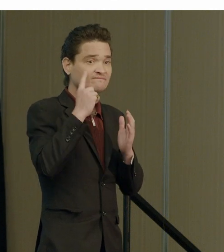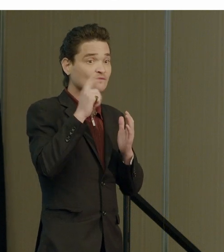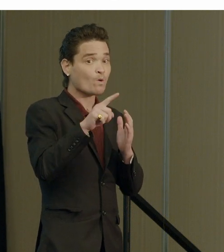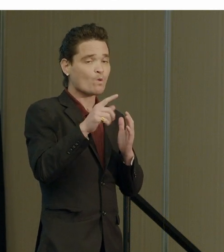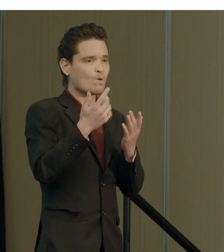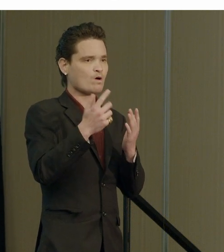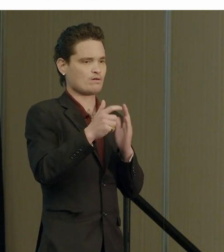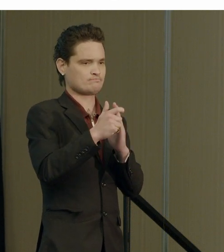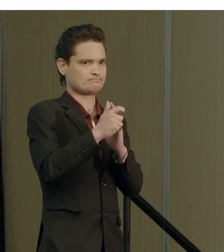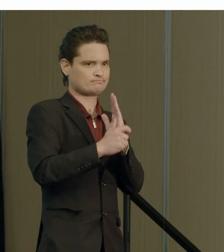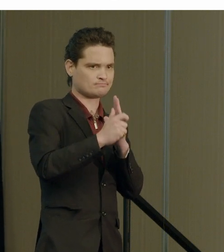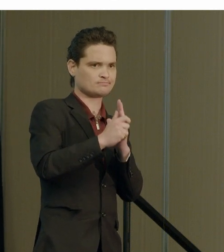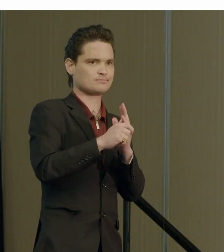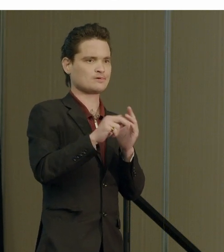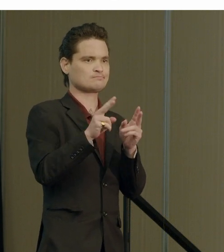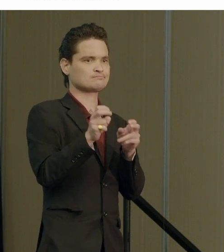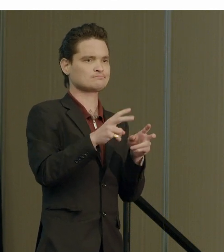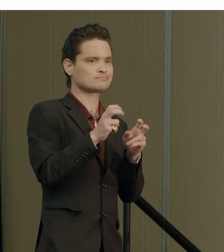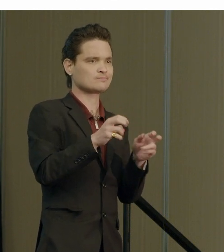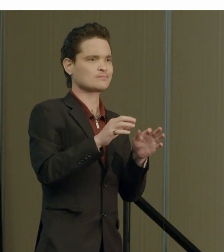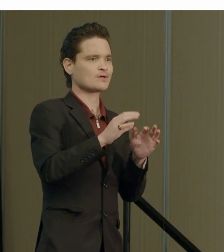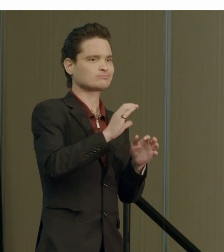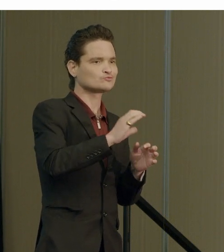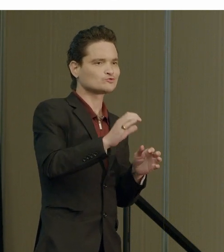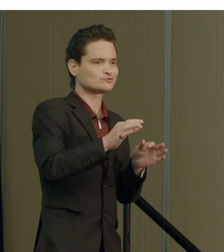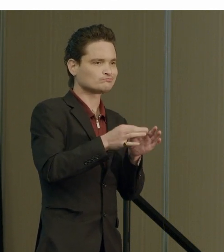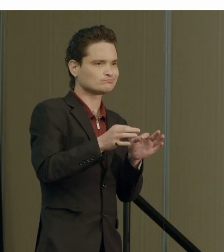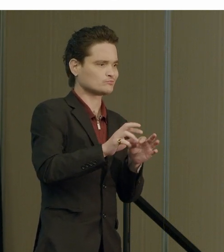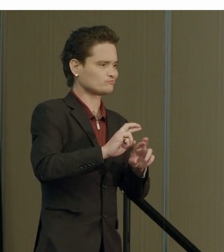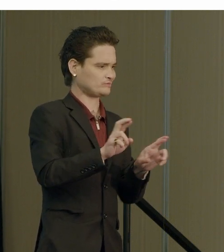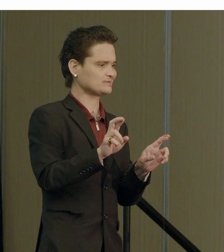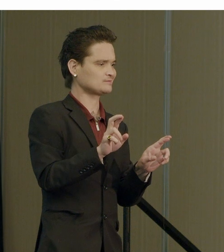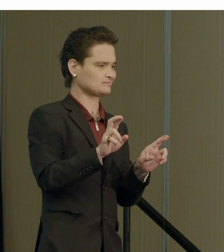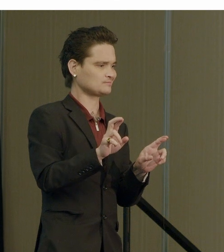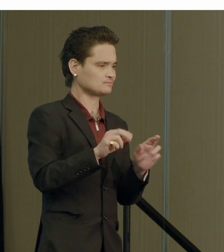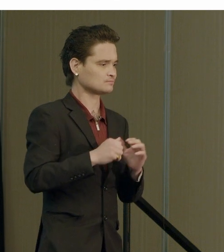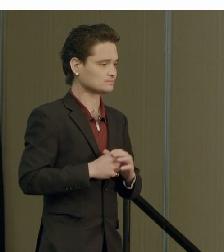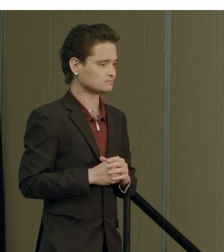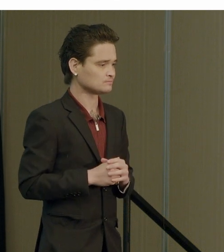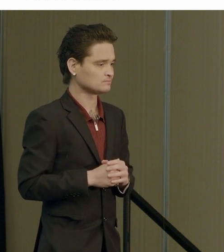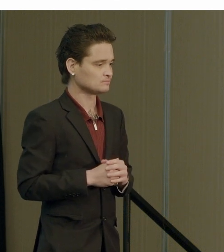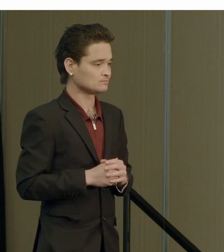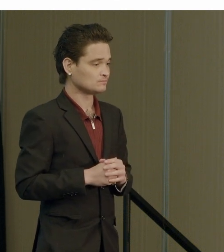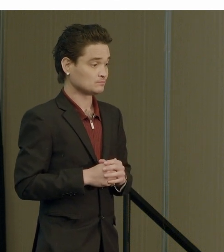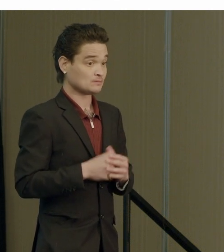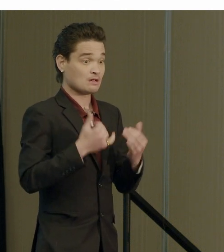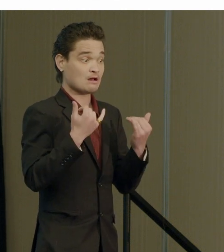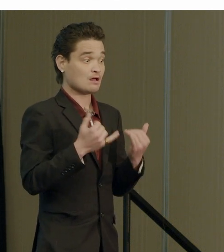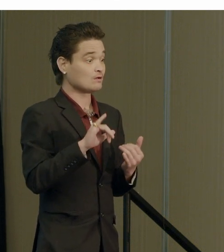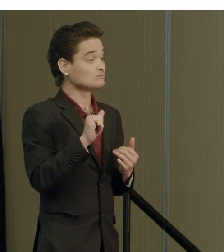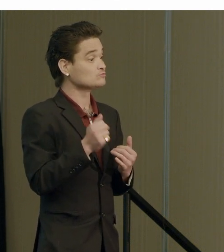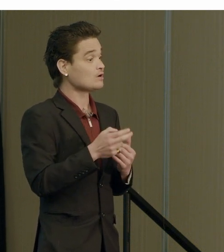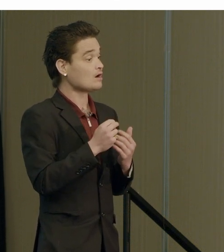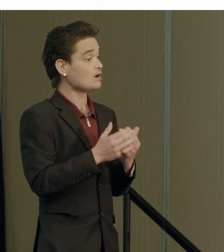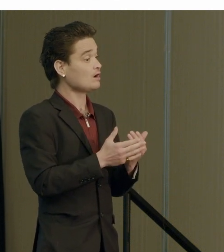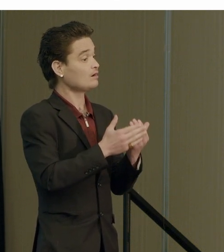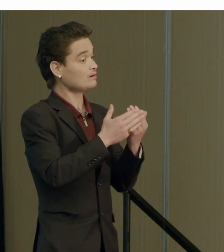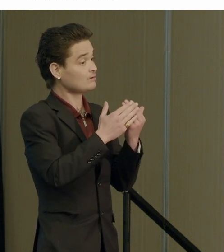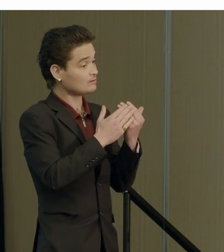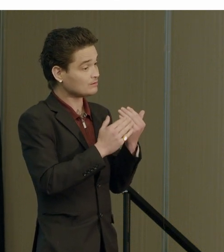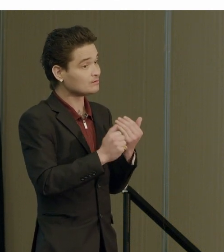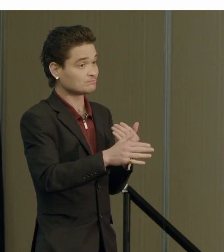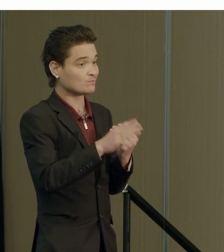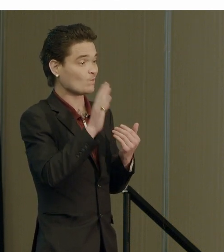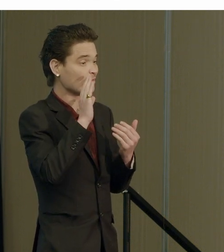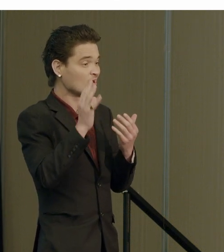As of the beginning of this year, captions are now available in 25 different new languages, including Arabic, Italian,